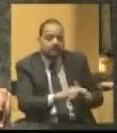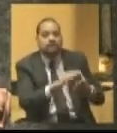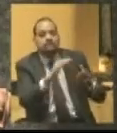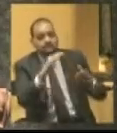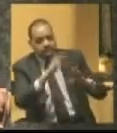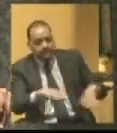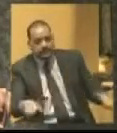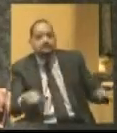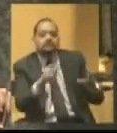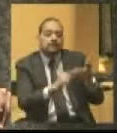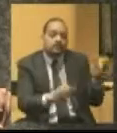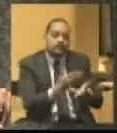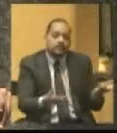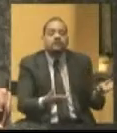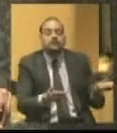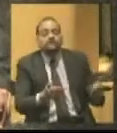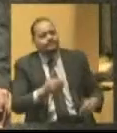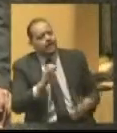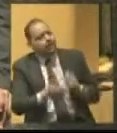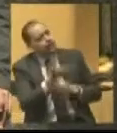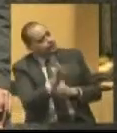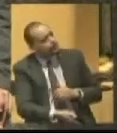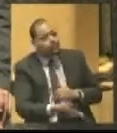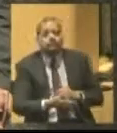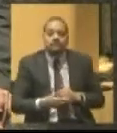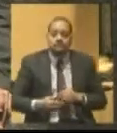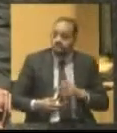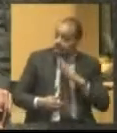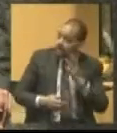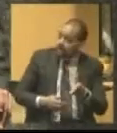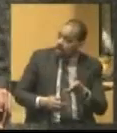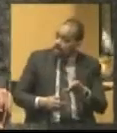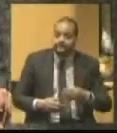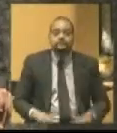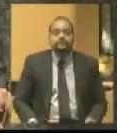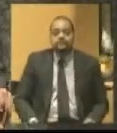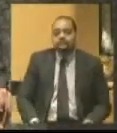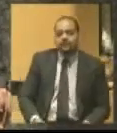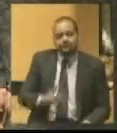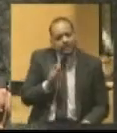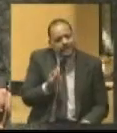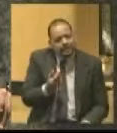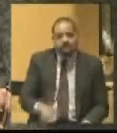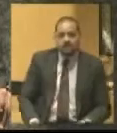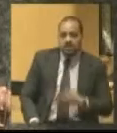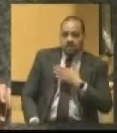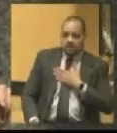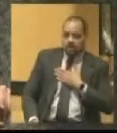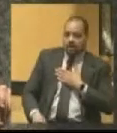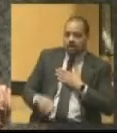is." "Yes," Mr. Eldridge answered. "What's all this mean? My niggers say you've come into the field to set them all free. Is that